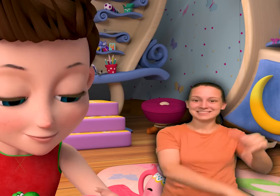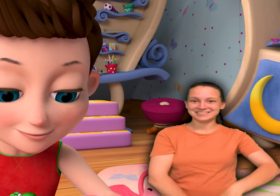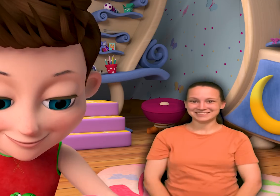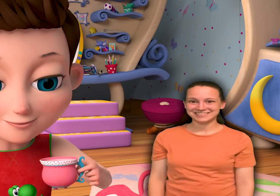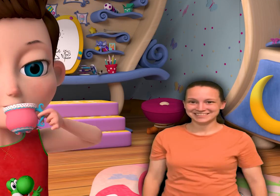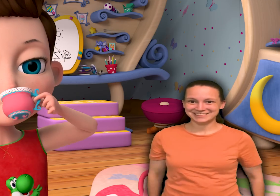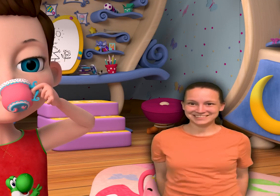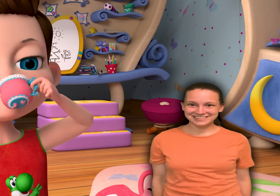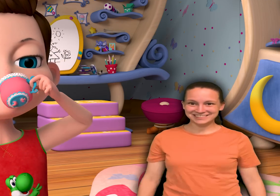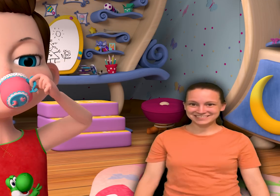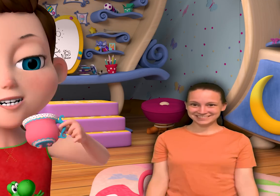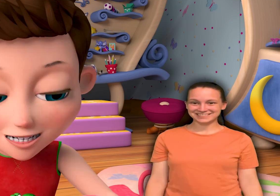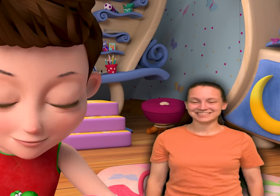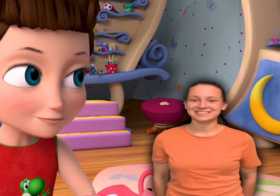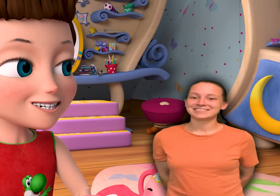out